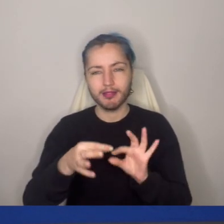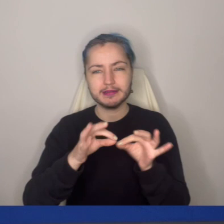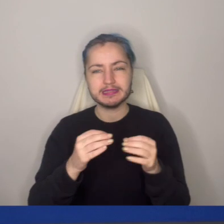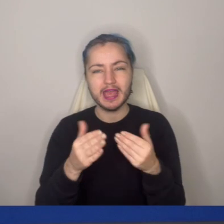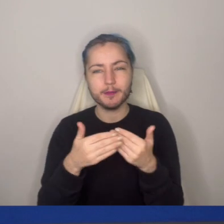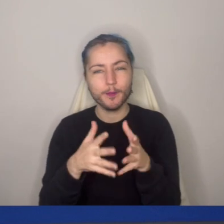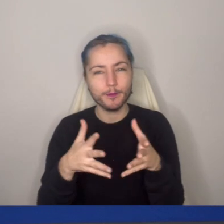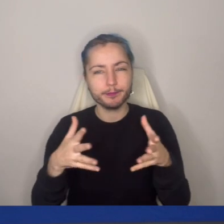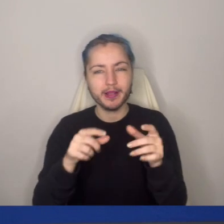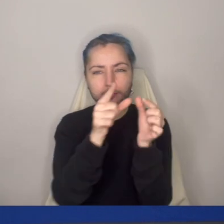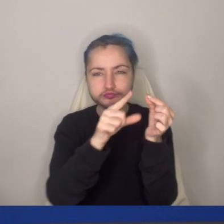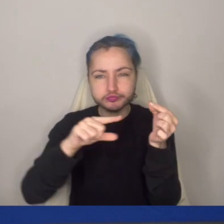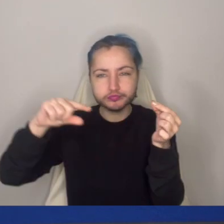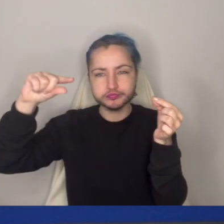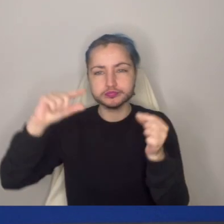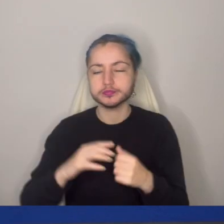base at the bottom.